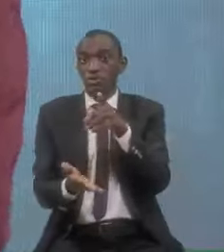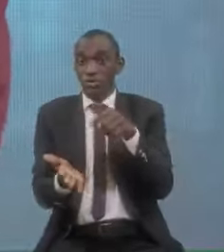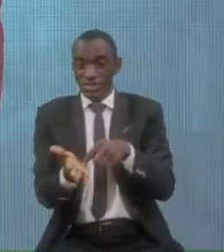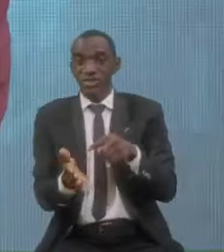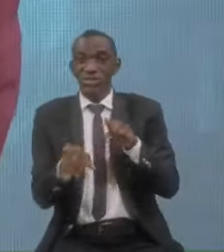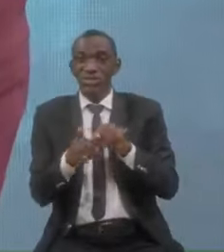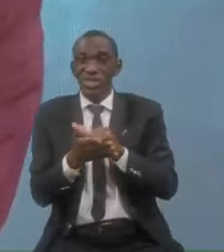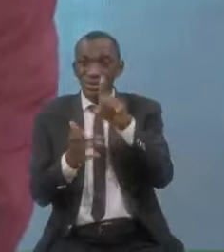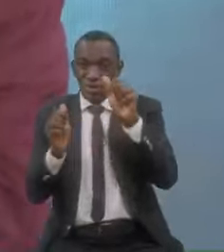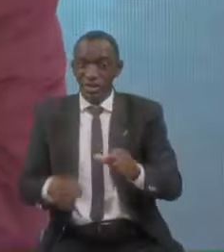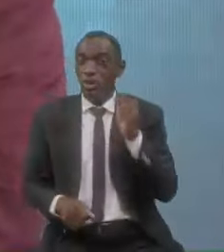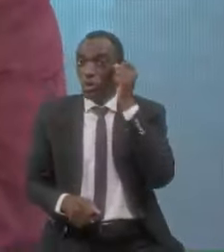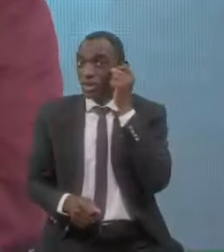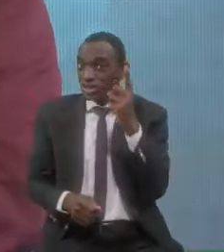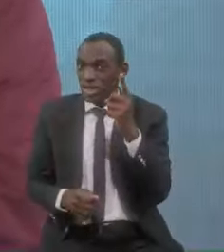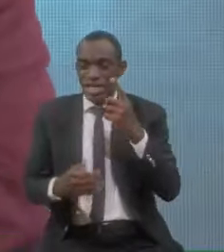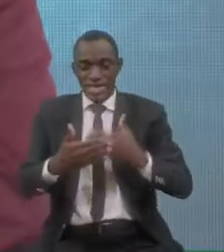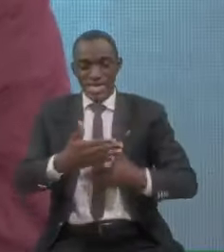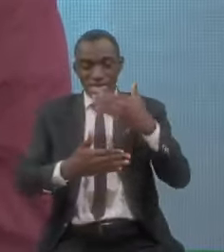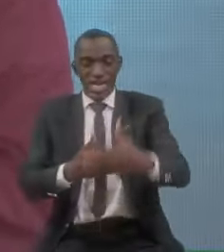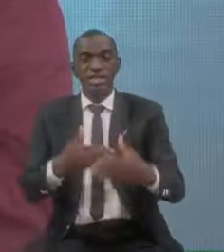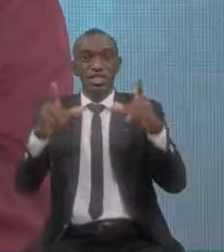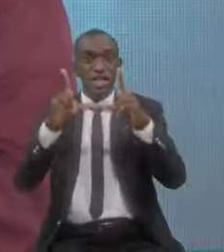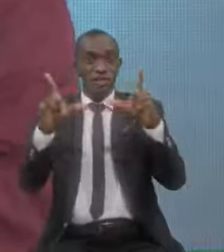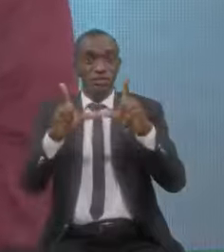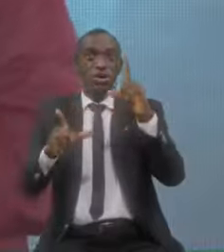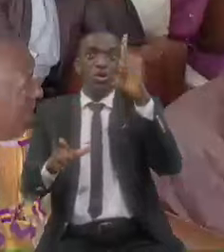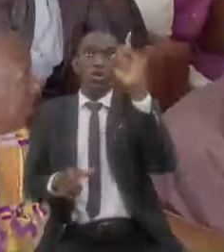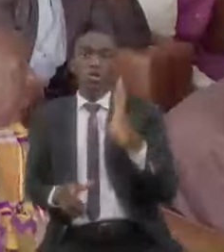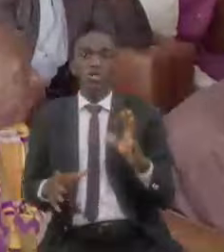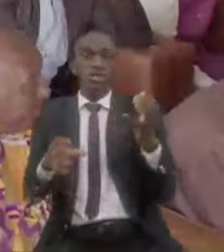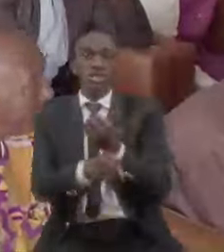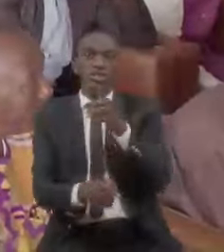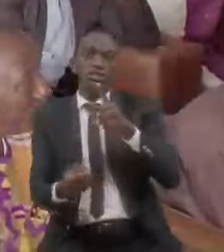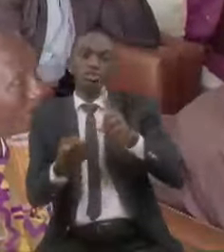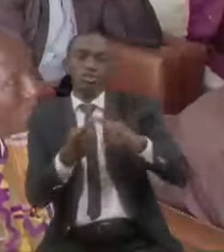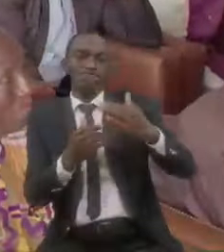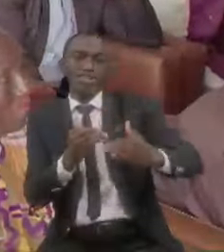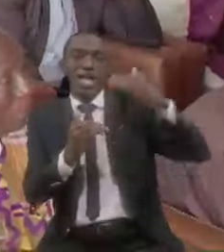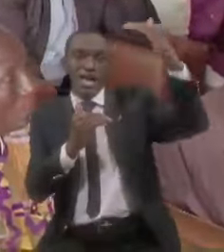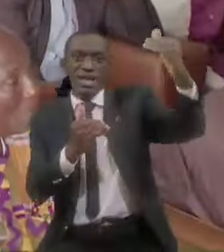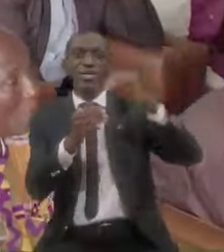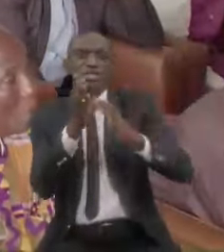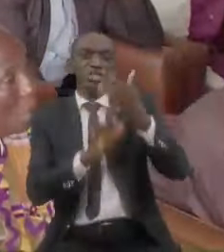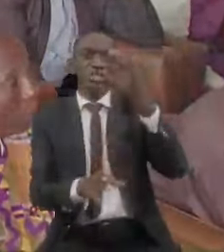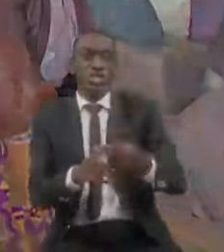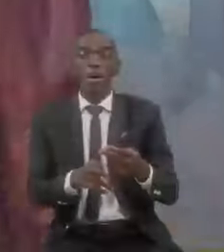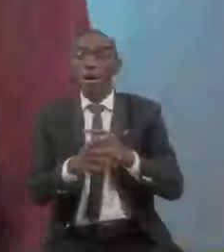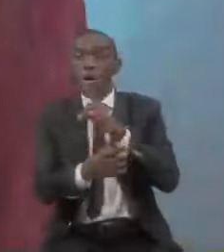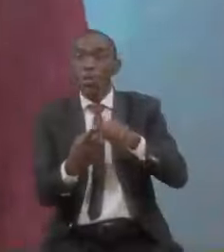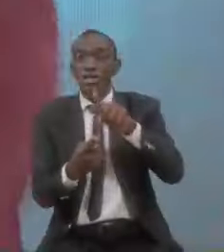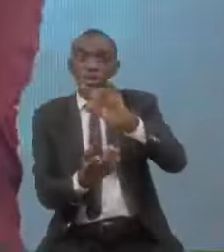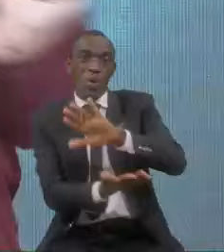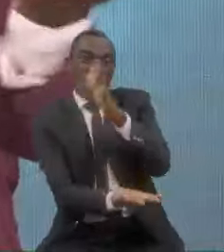the next level where God is taking you to. When you get there, don't worry